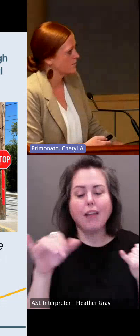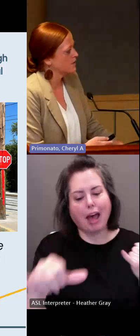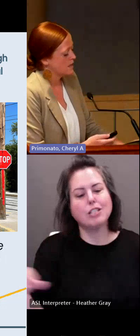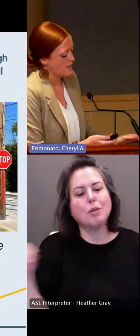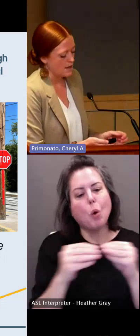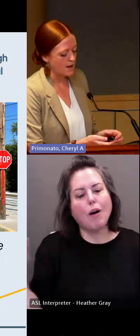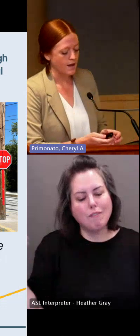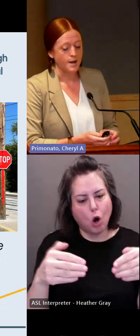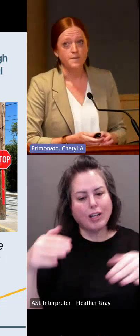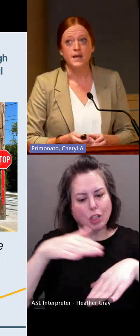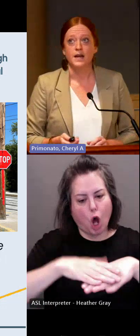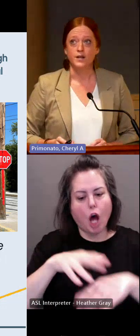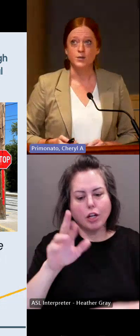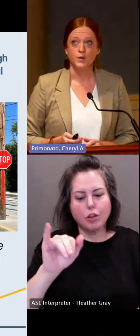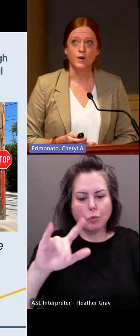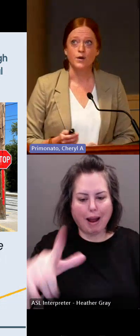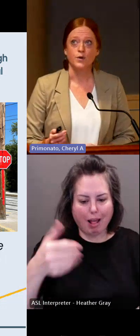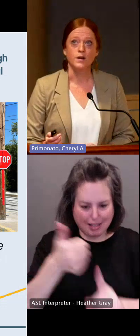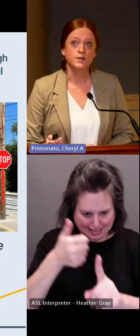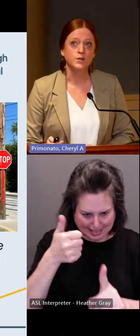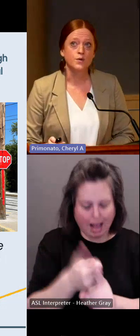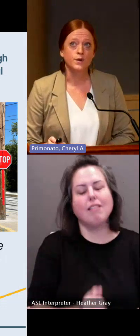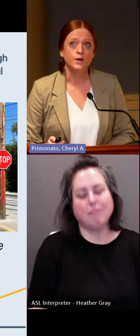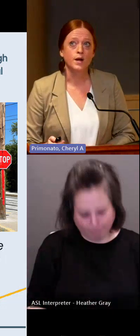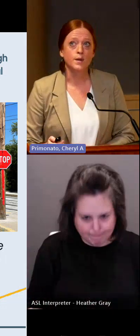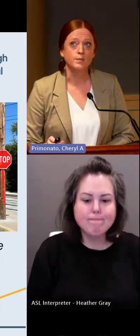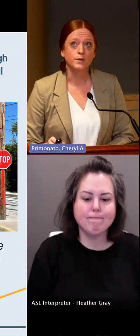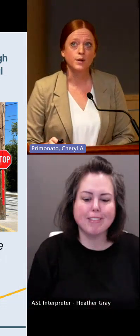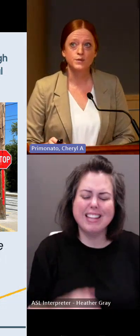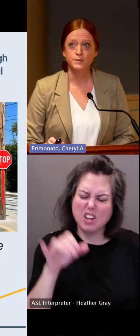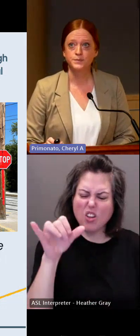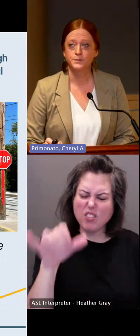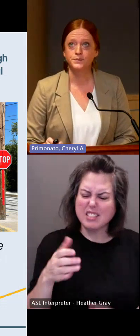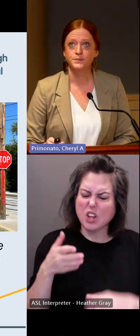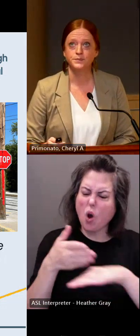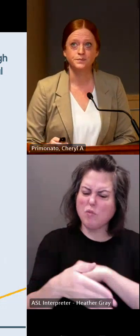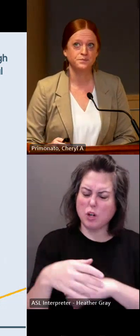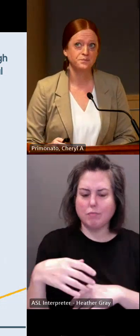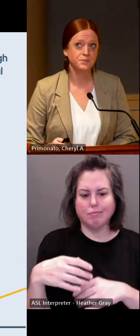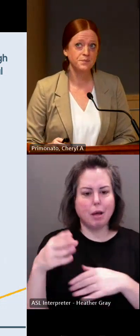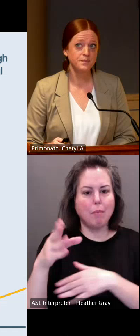rails themselves and areas where the rail crosses over public roads.